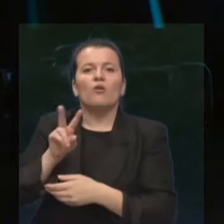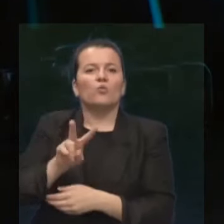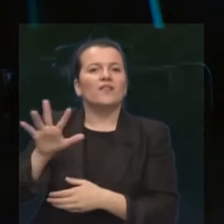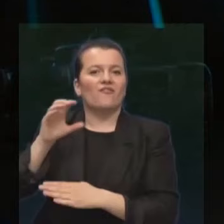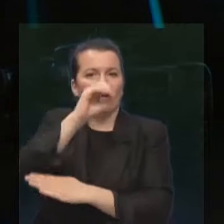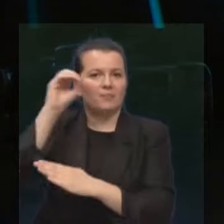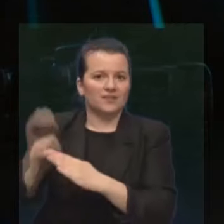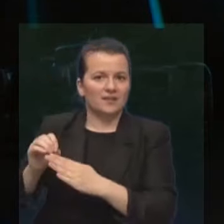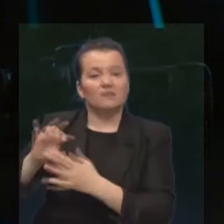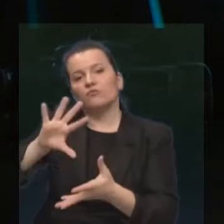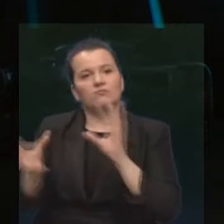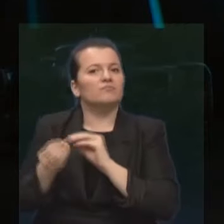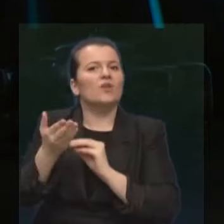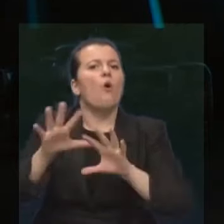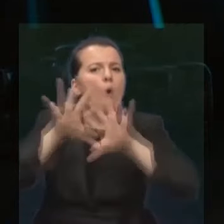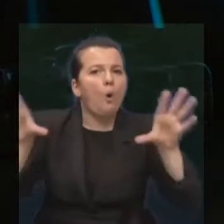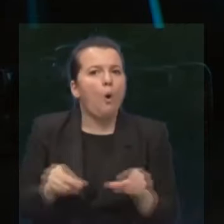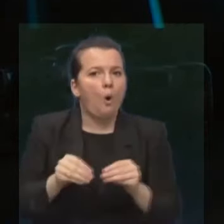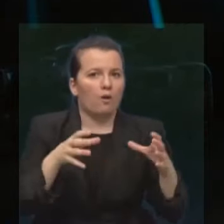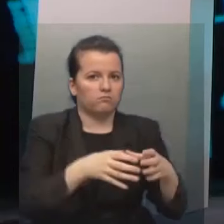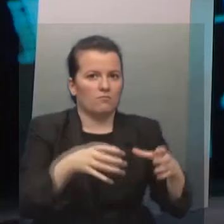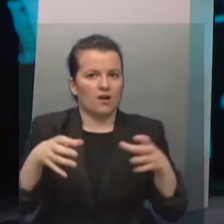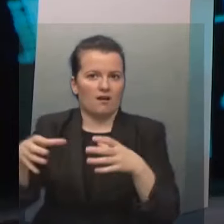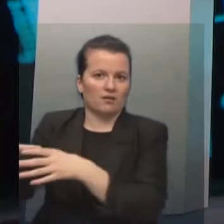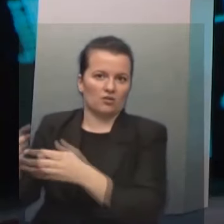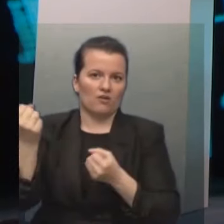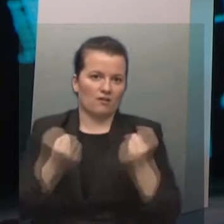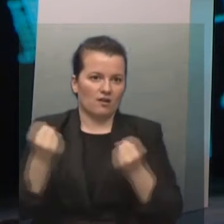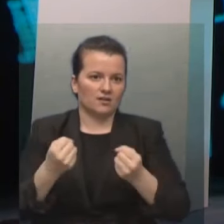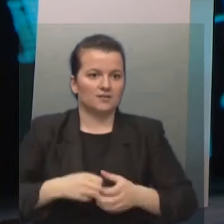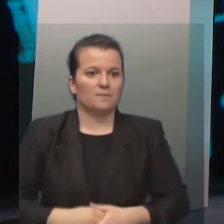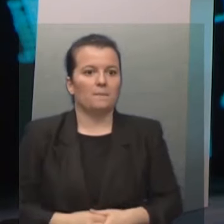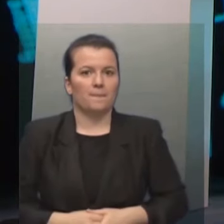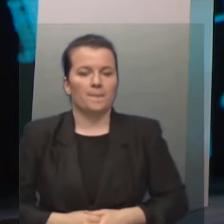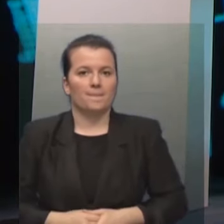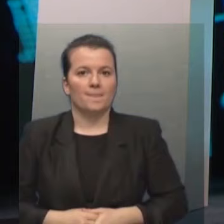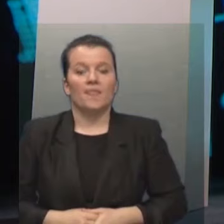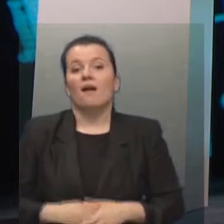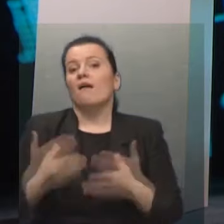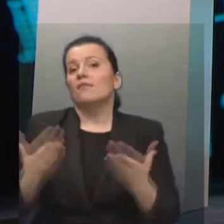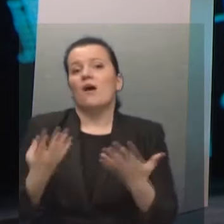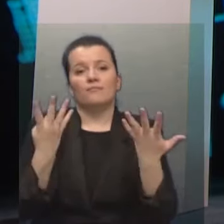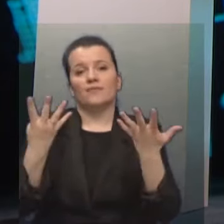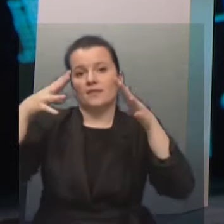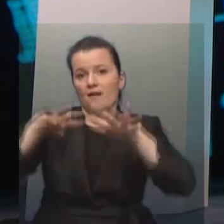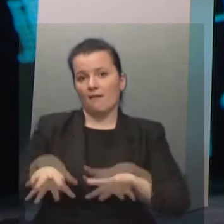also stepping up development time. In a matter of 9 months, we were able to